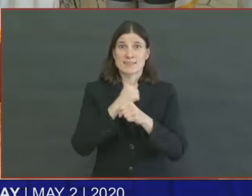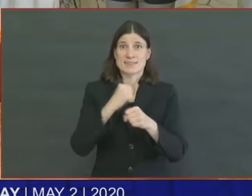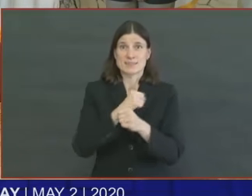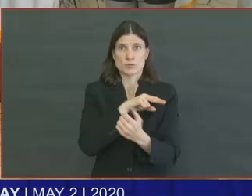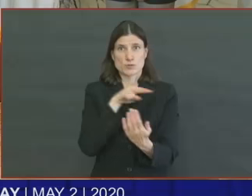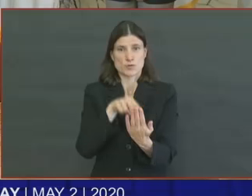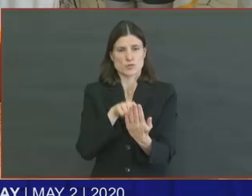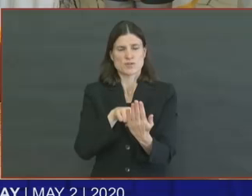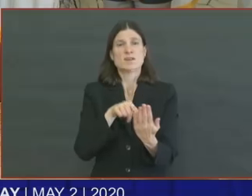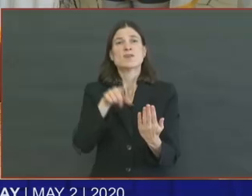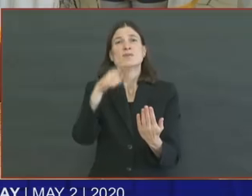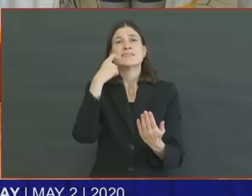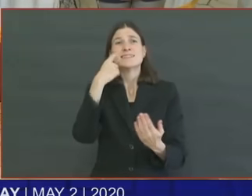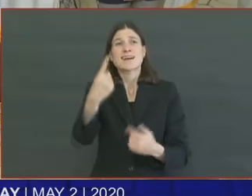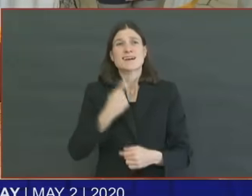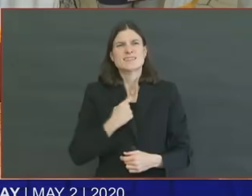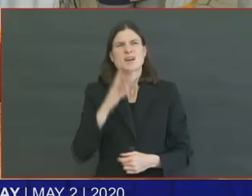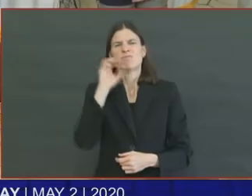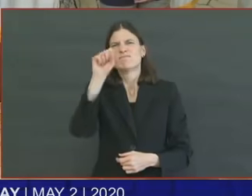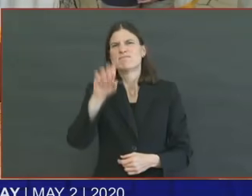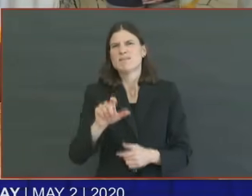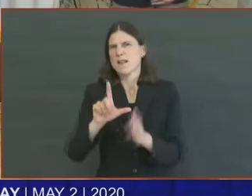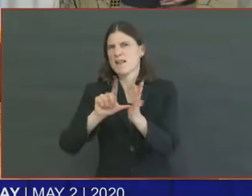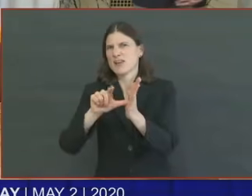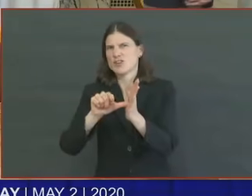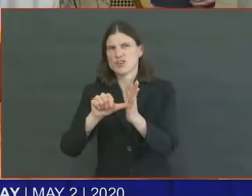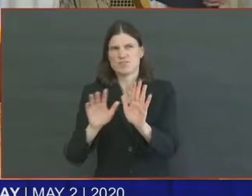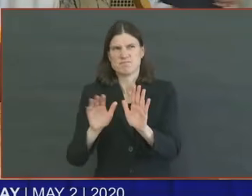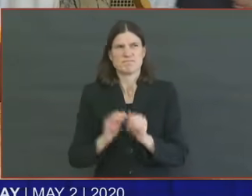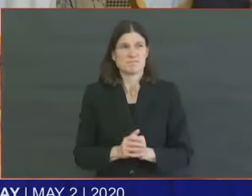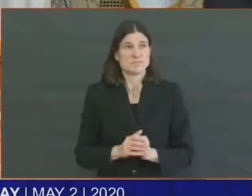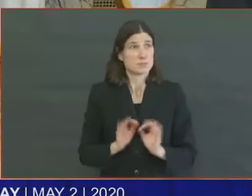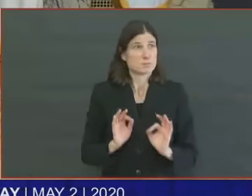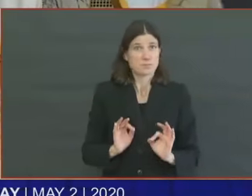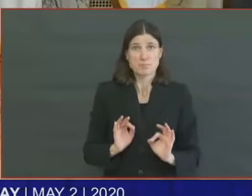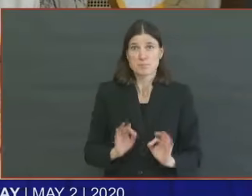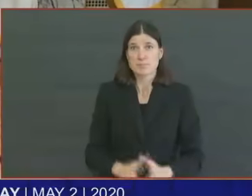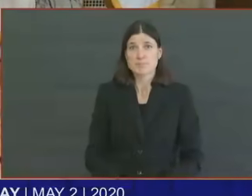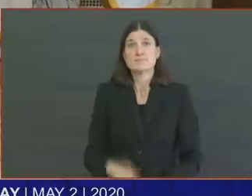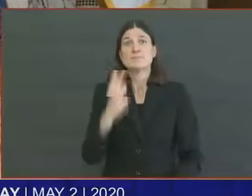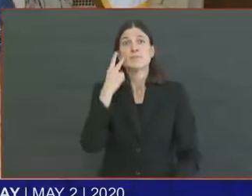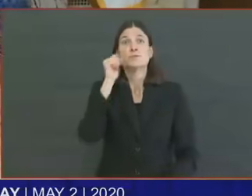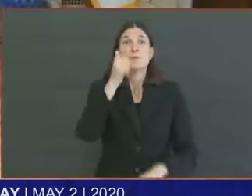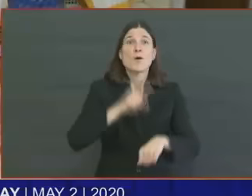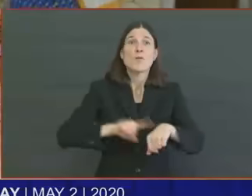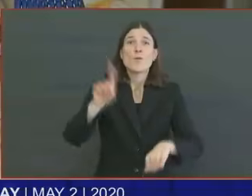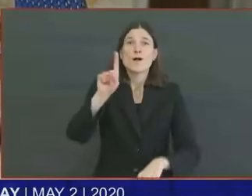wanted to share that. Thank you. Thank you, Doctor. See you tomorrow at 1. Yeah, I'll be here.